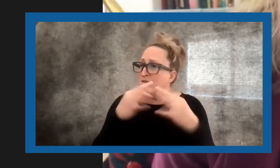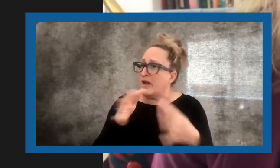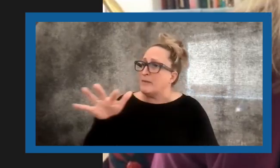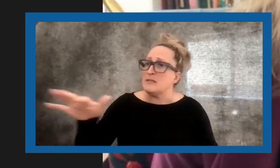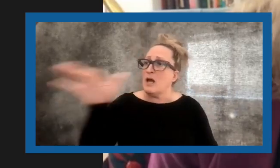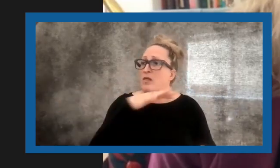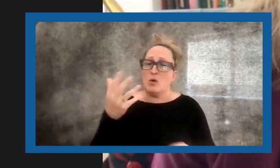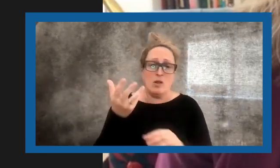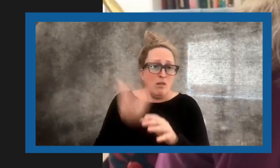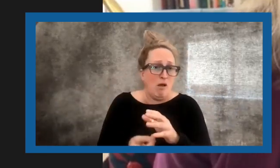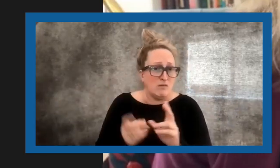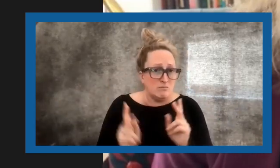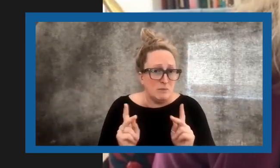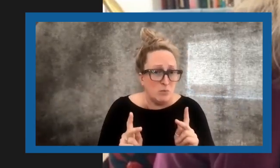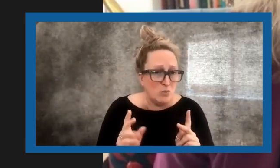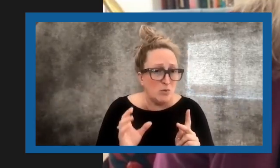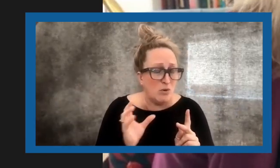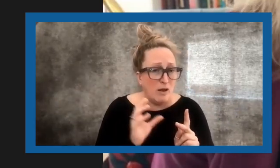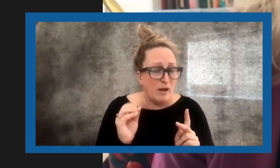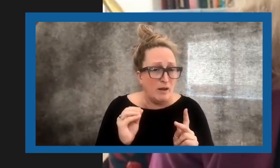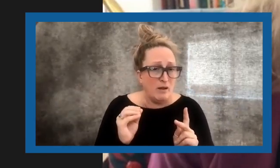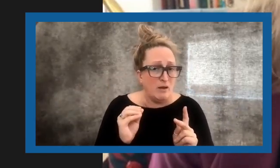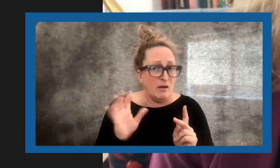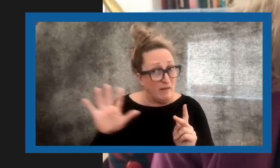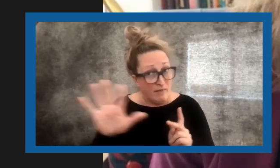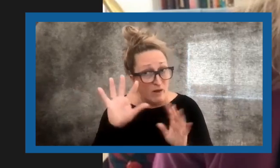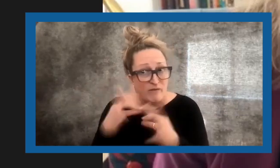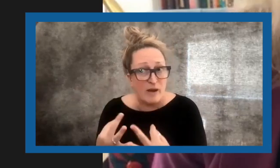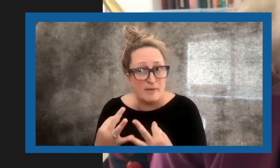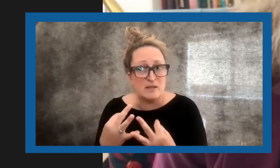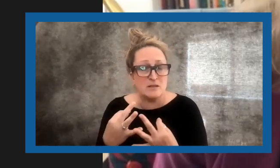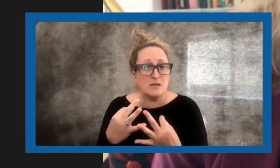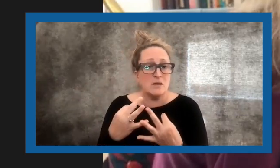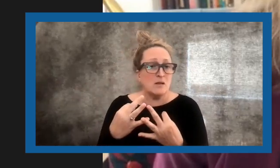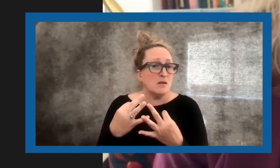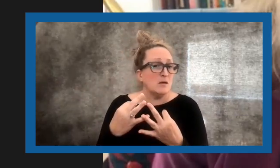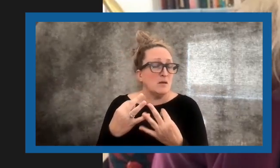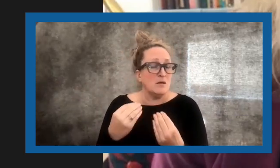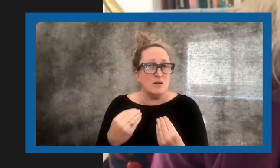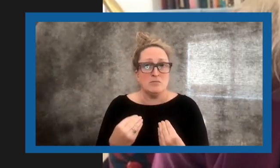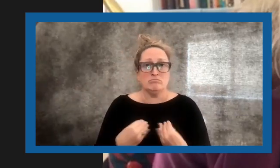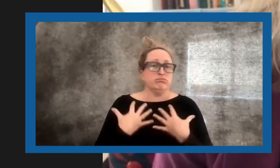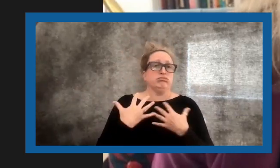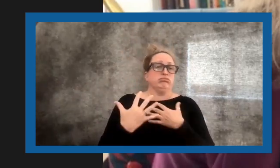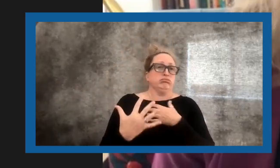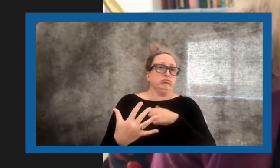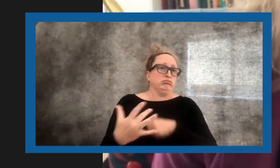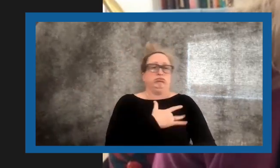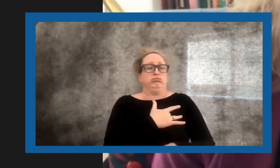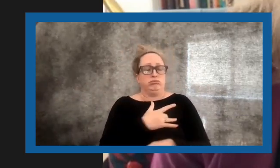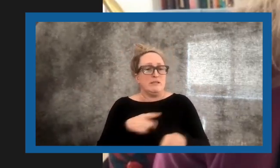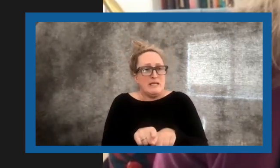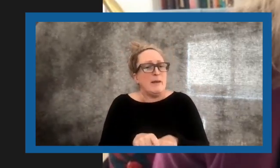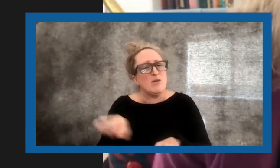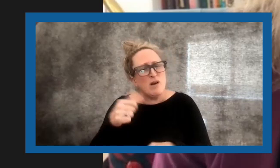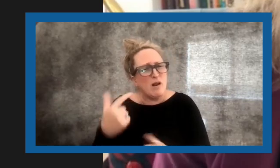there that lost loved ones, and that their families have been sundered in the same way. And there's another